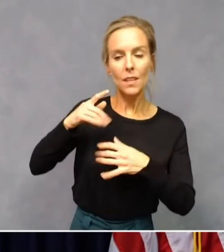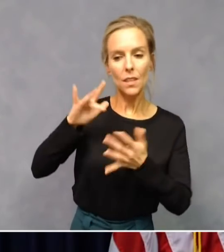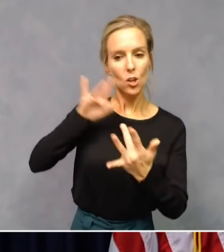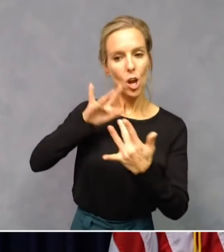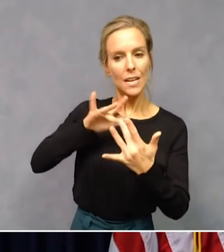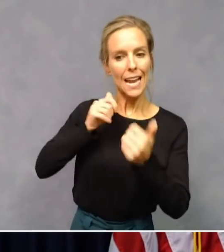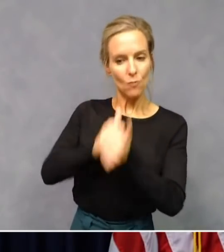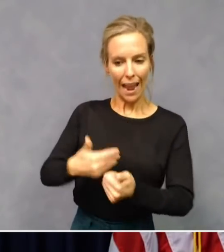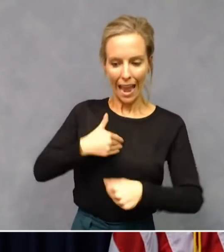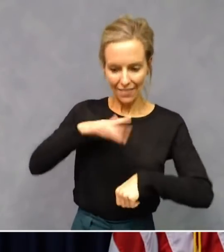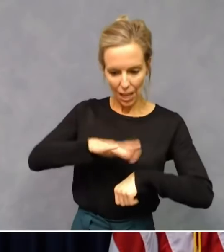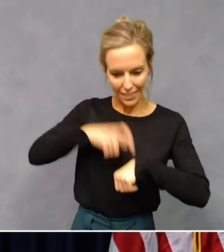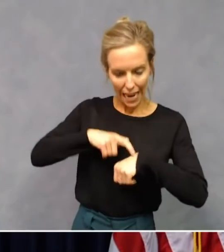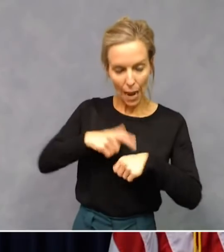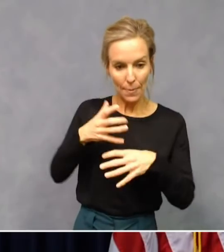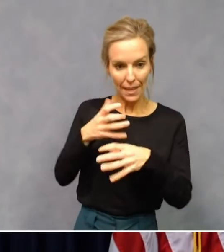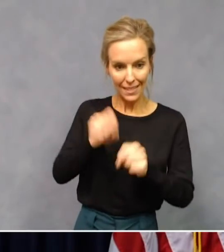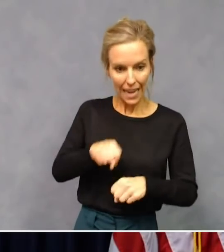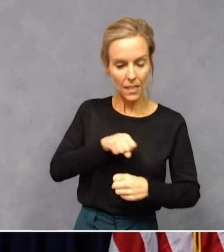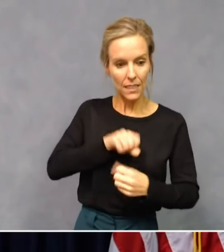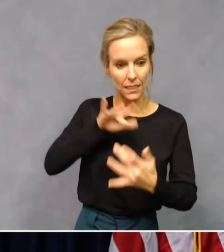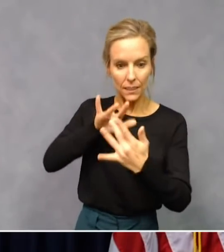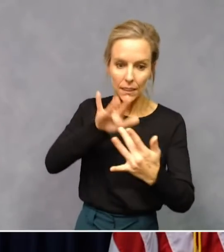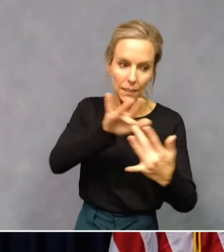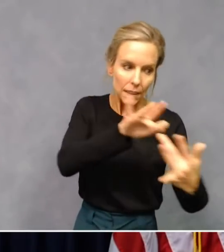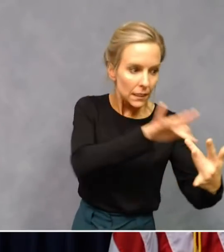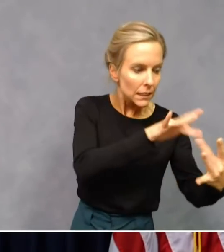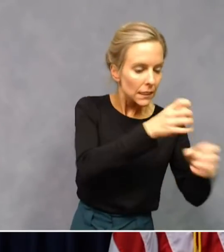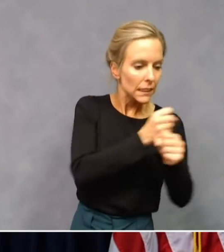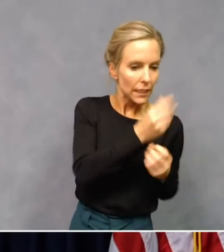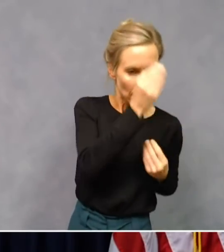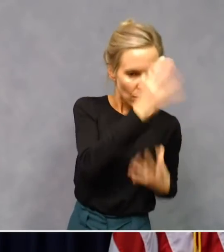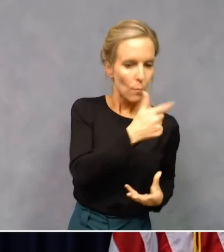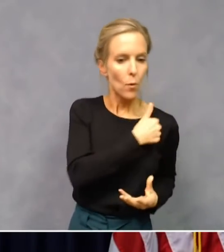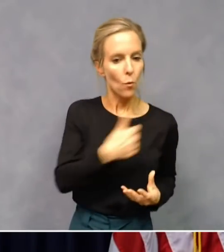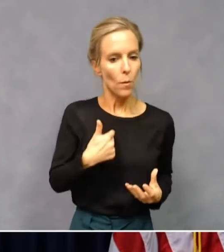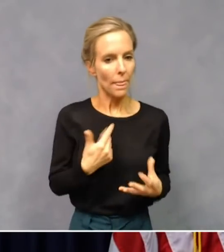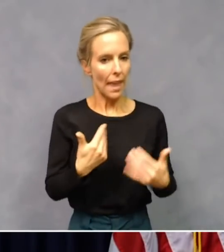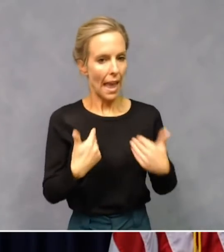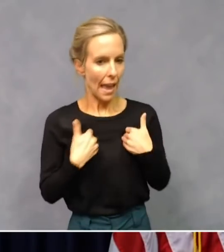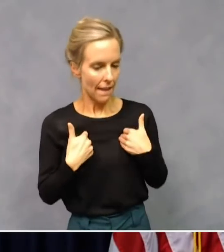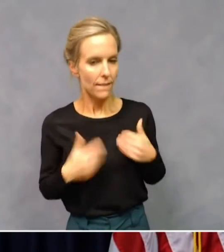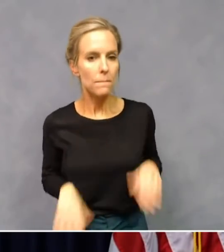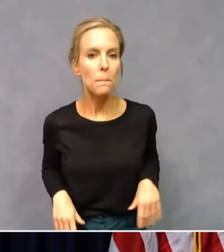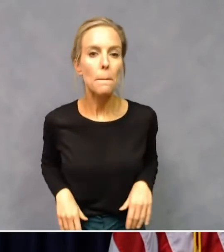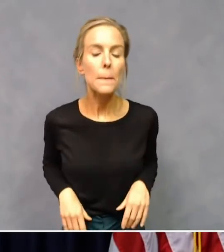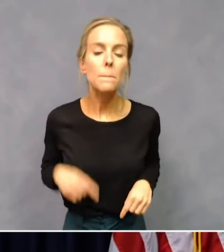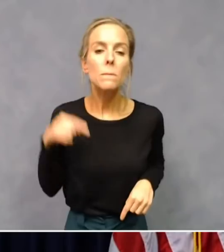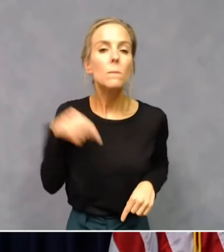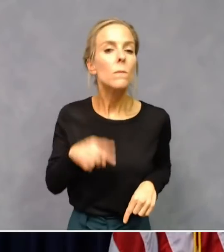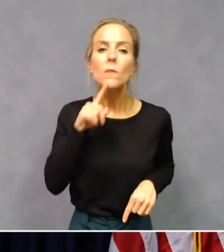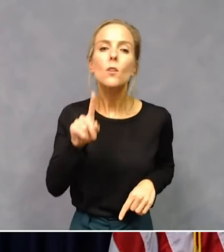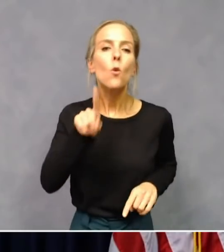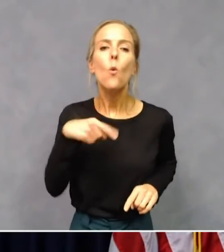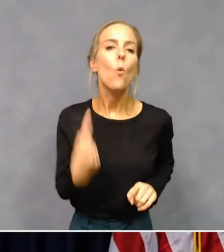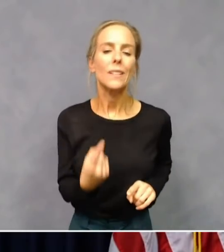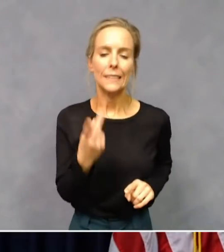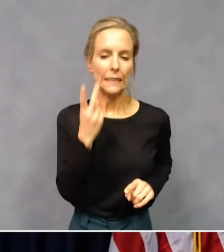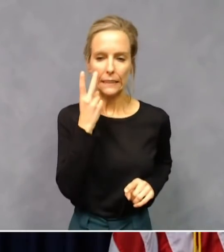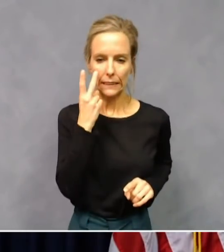many they get to, that gives us the information that we have. Now, I will say, though, that this isn't just something we see in